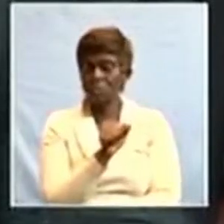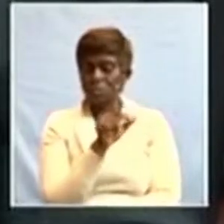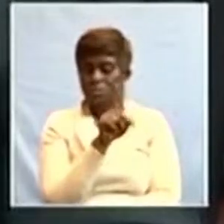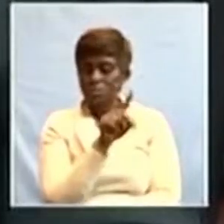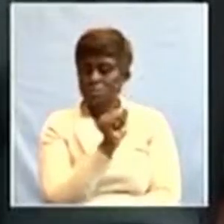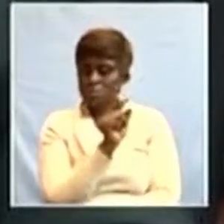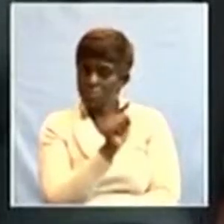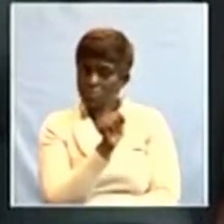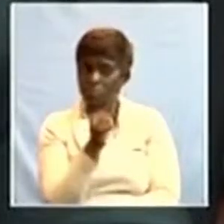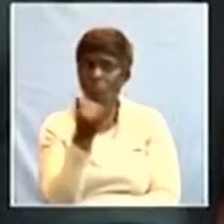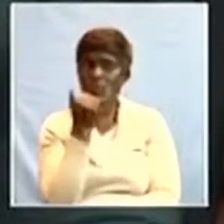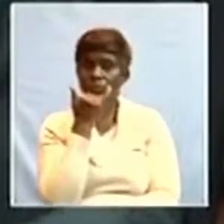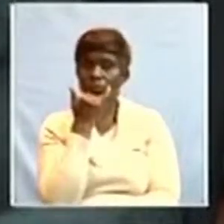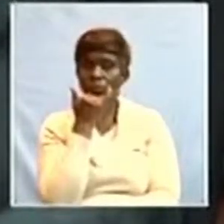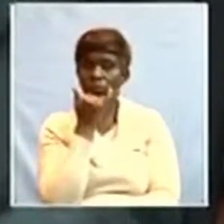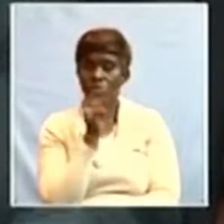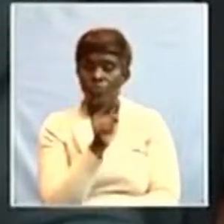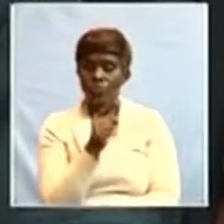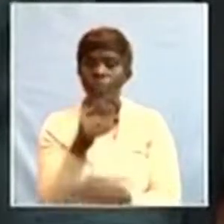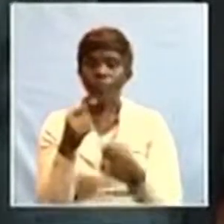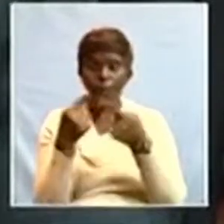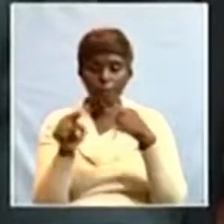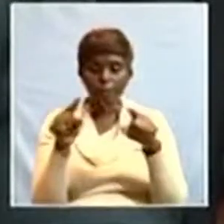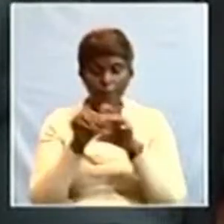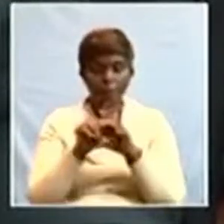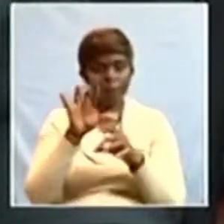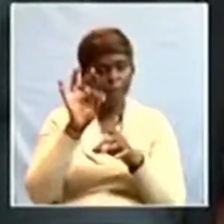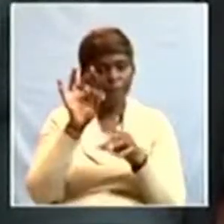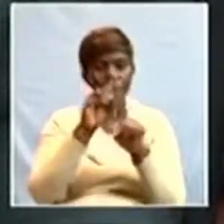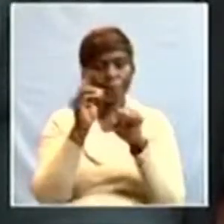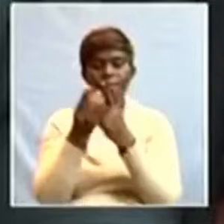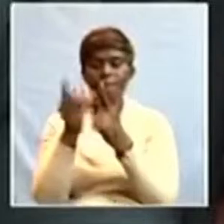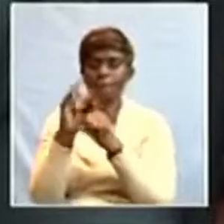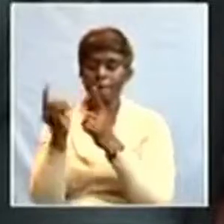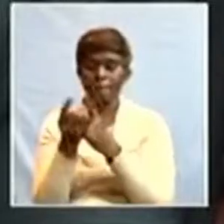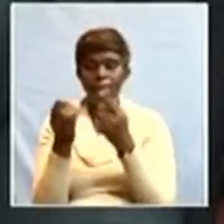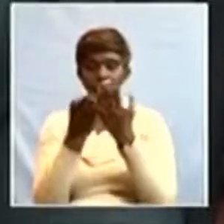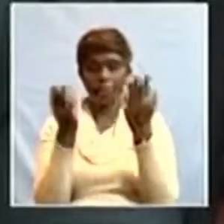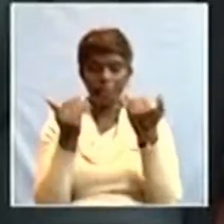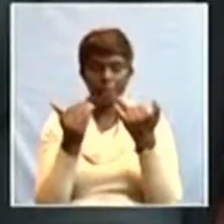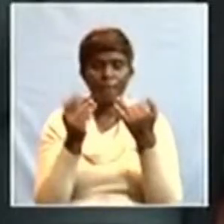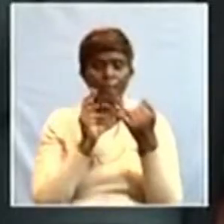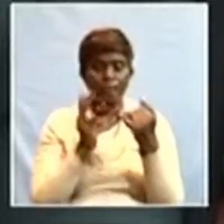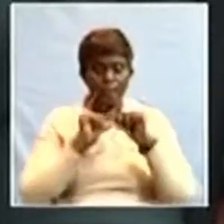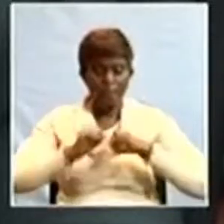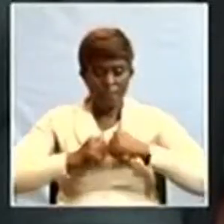this irregularity happened in 9 districts where